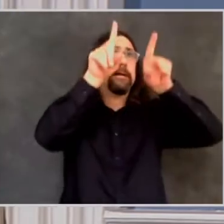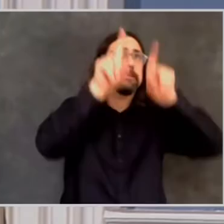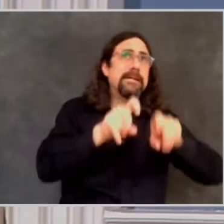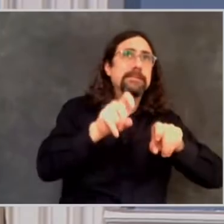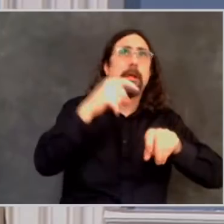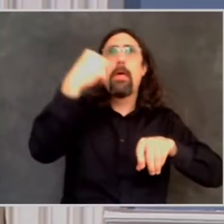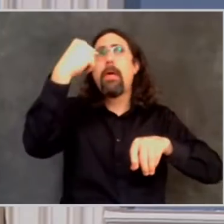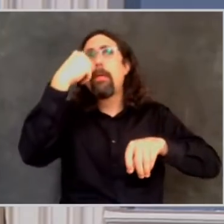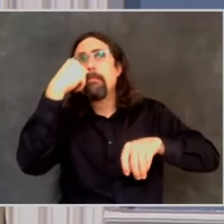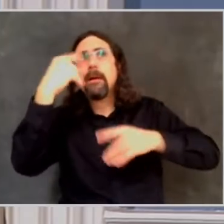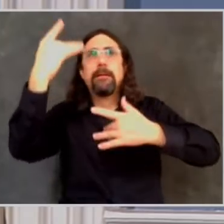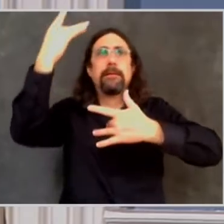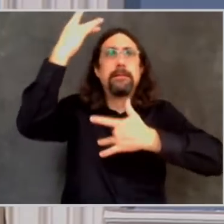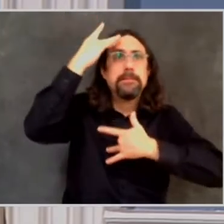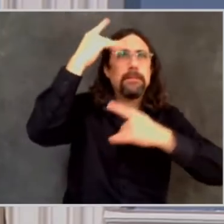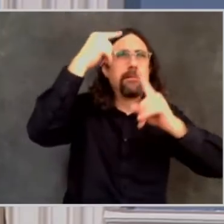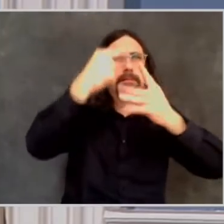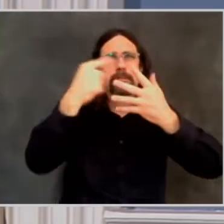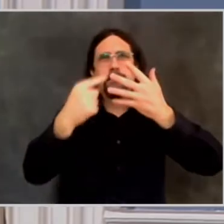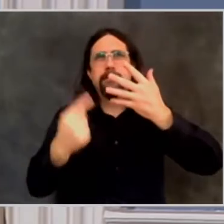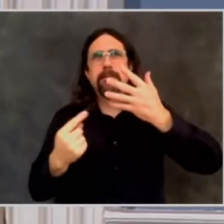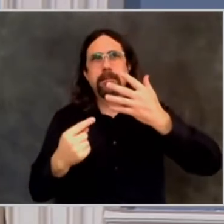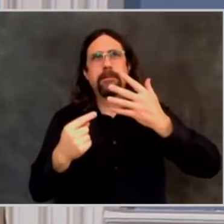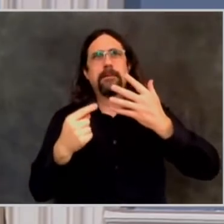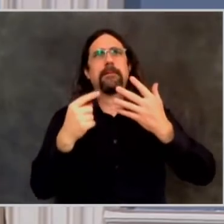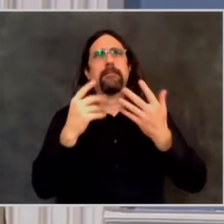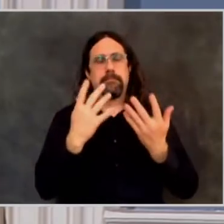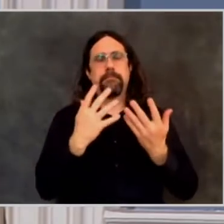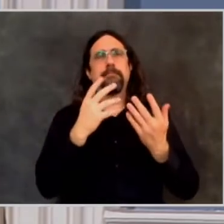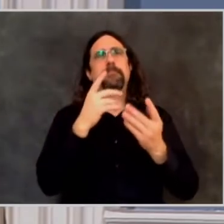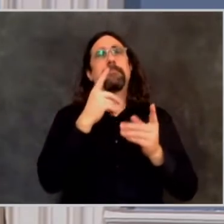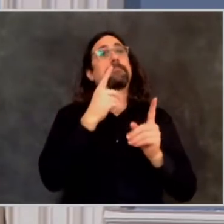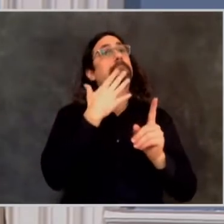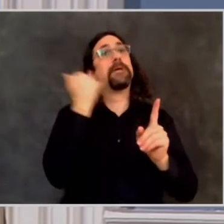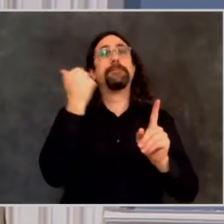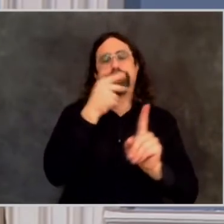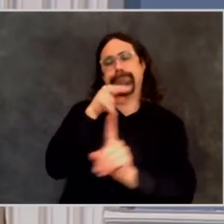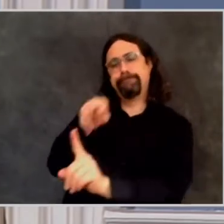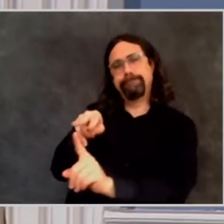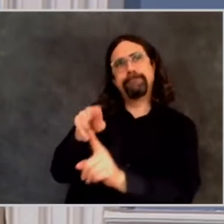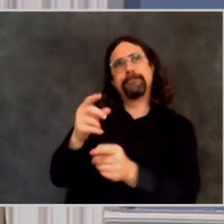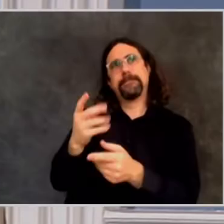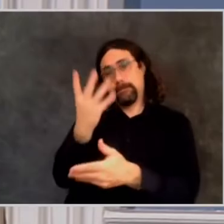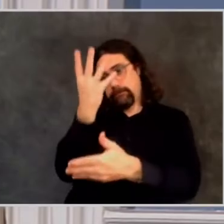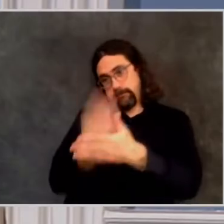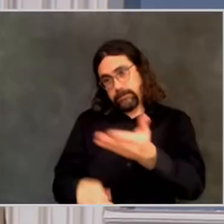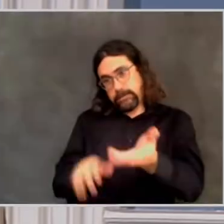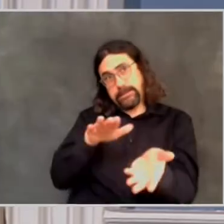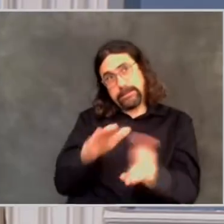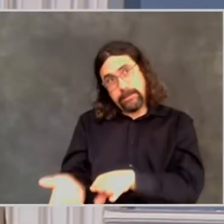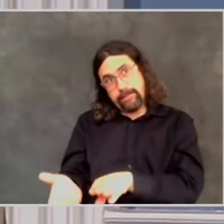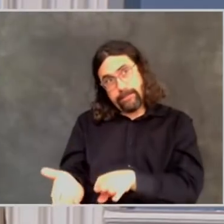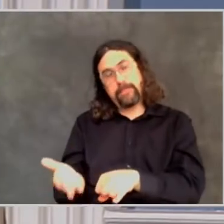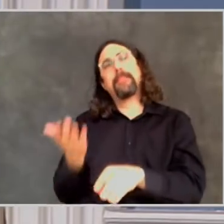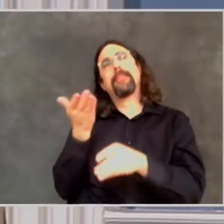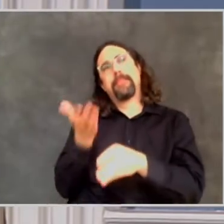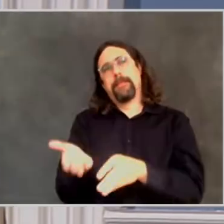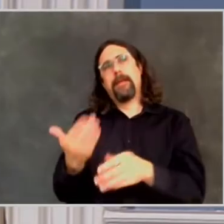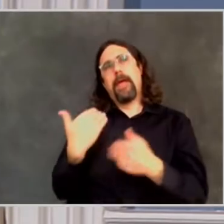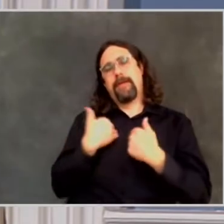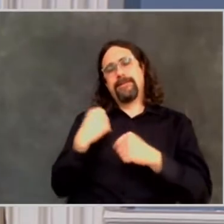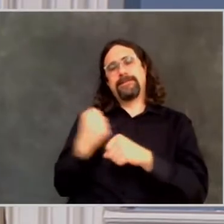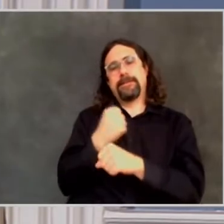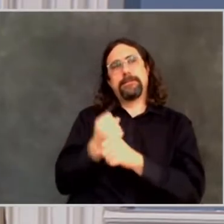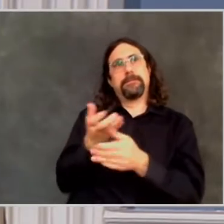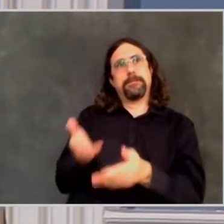picture. I don't think, as the mayor says, it will be that much different, but I just want to draw the distinction between